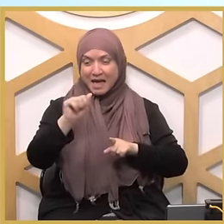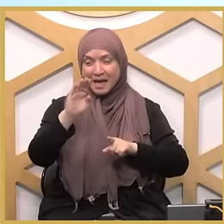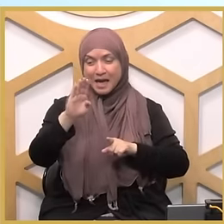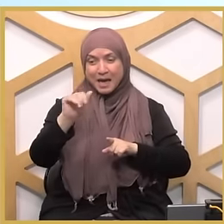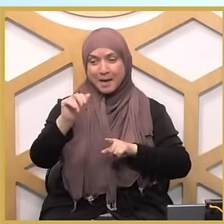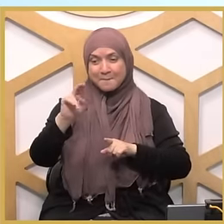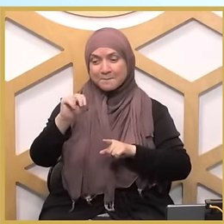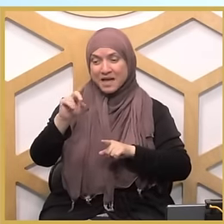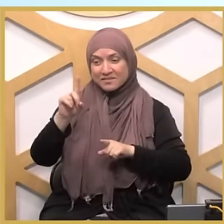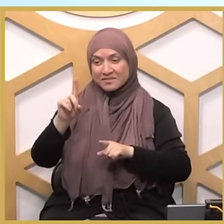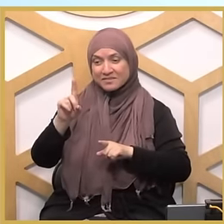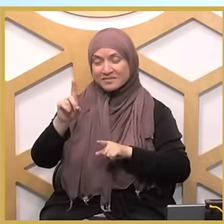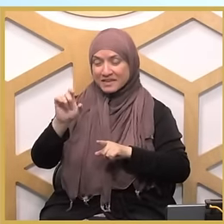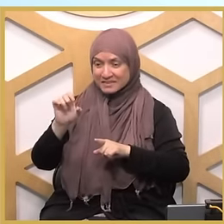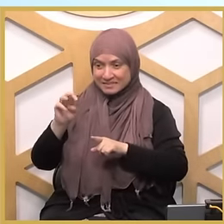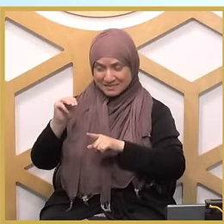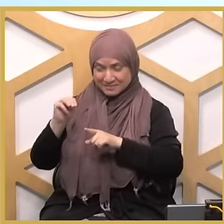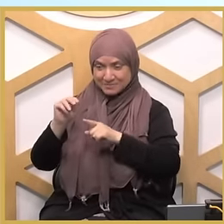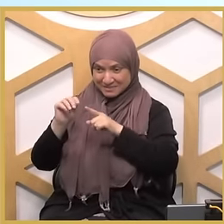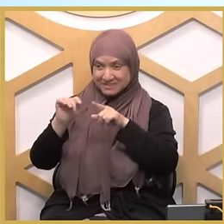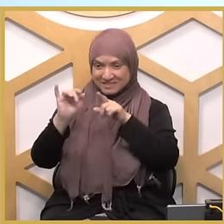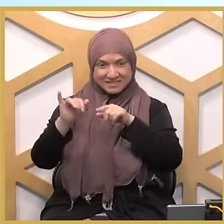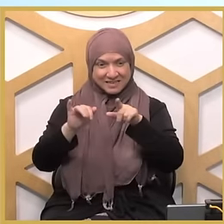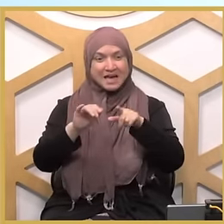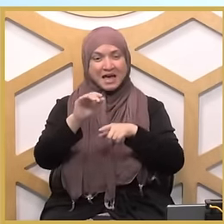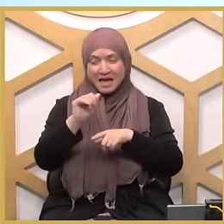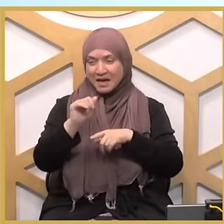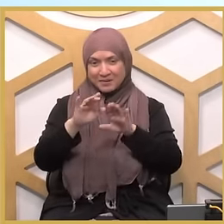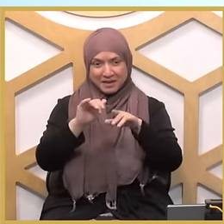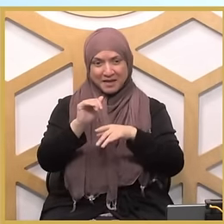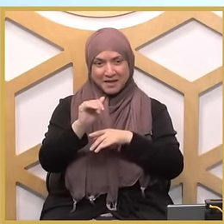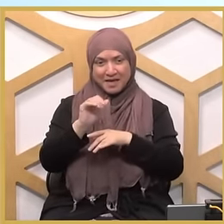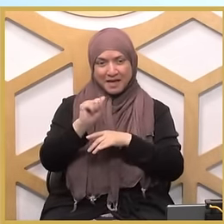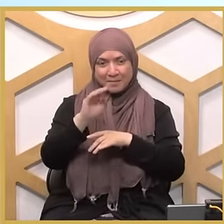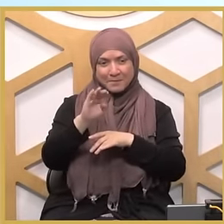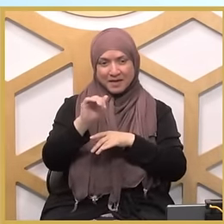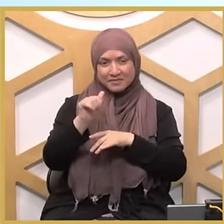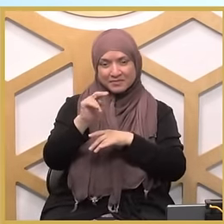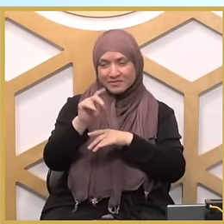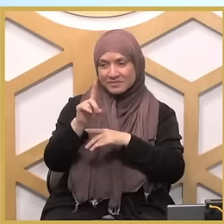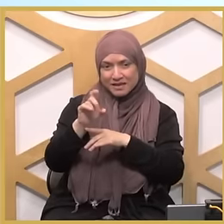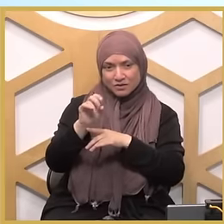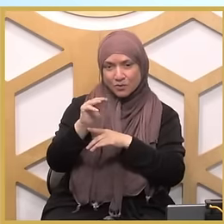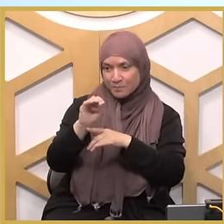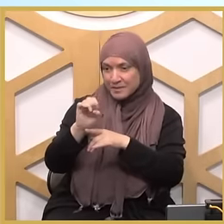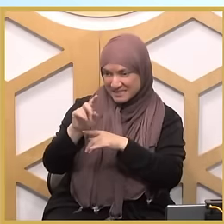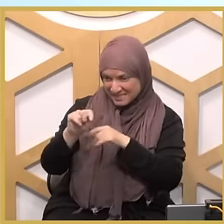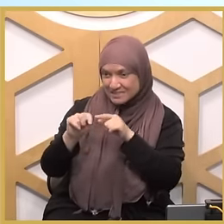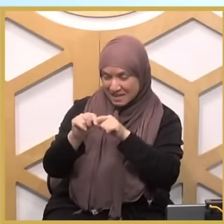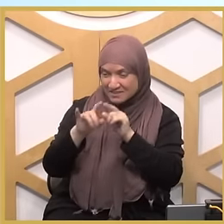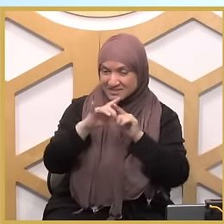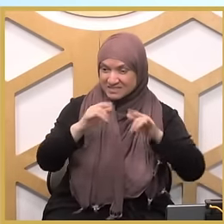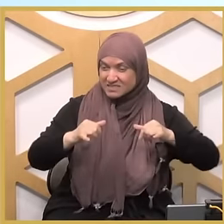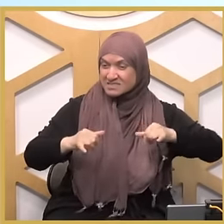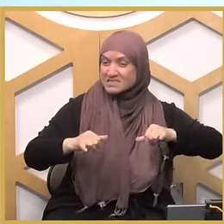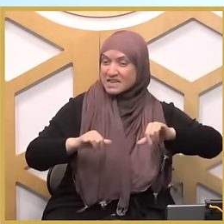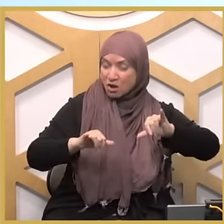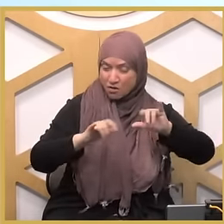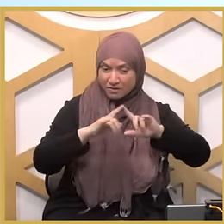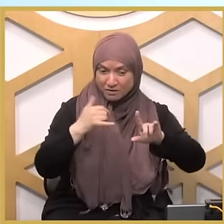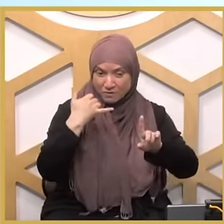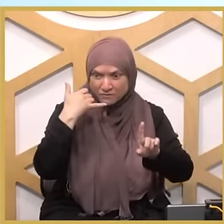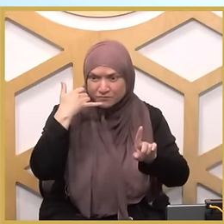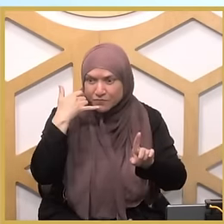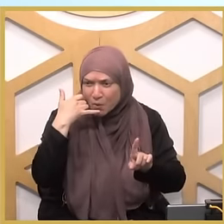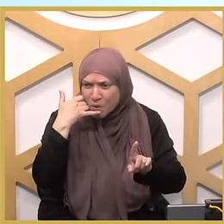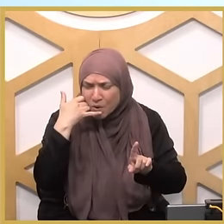you still have a phone and you still have a way back. Whereas Iblis is the only one who is banned, kicked out, rajim, right?